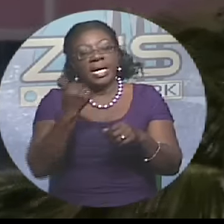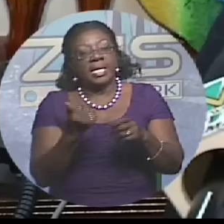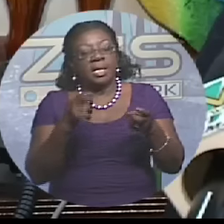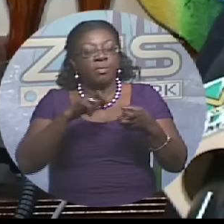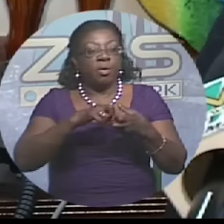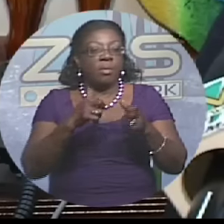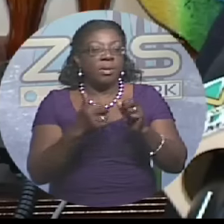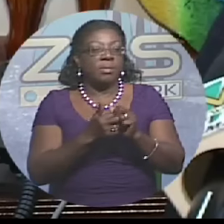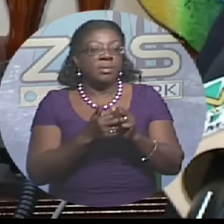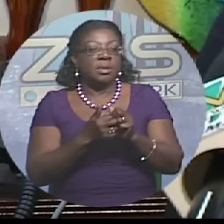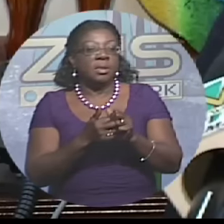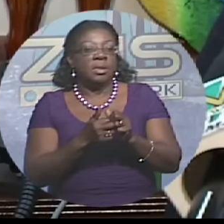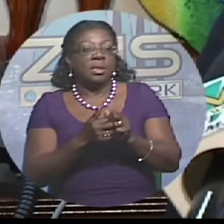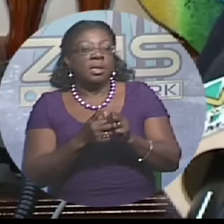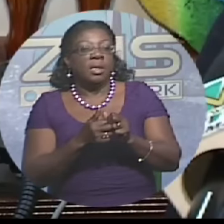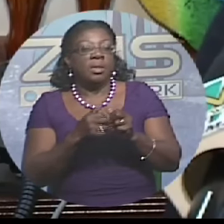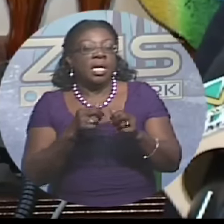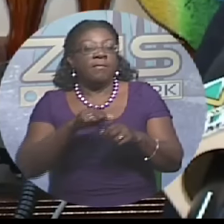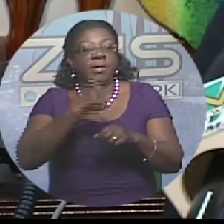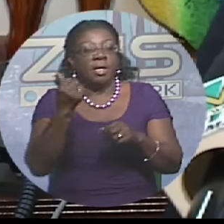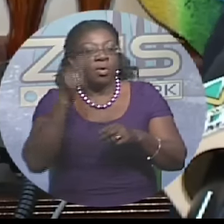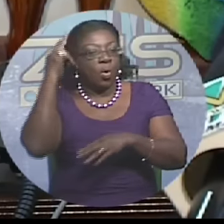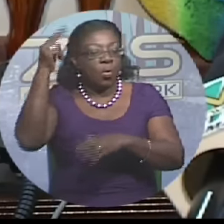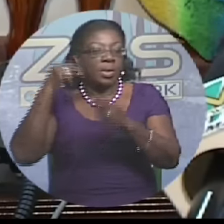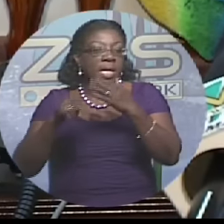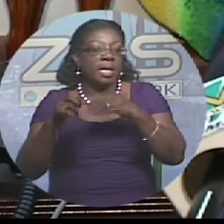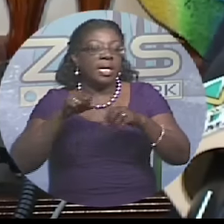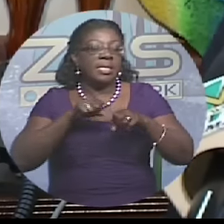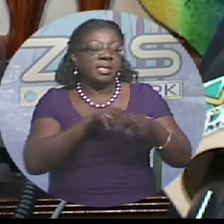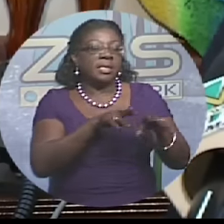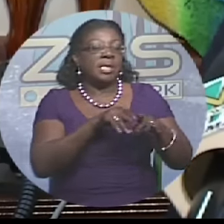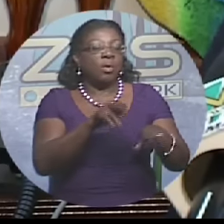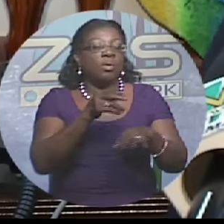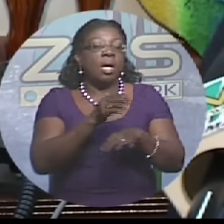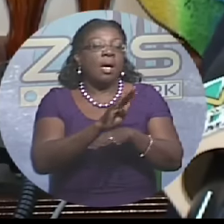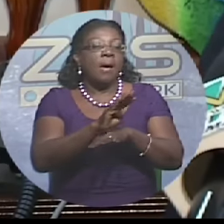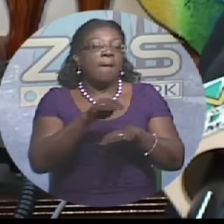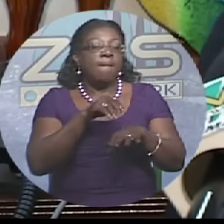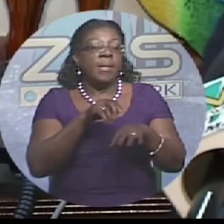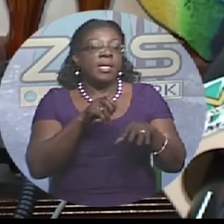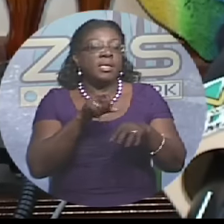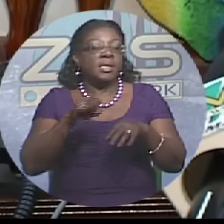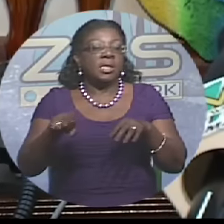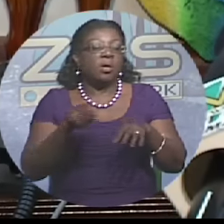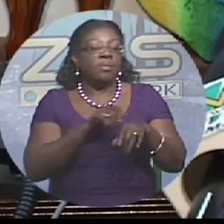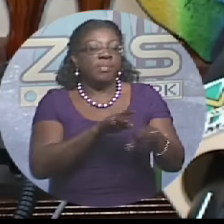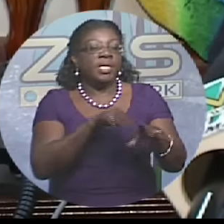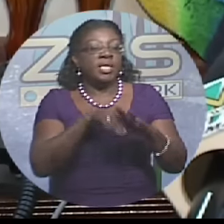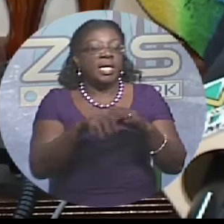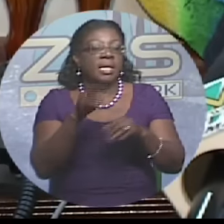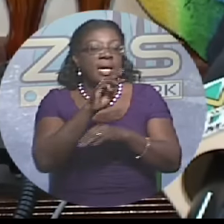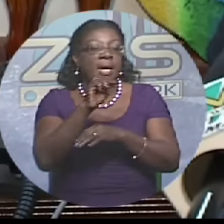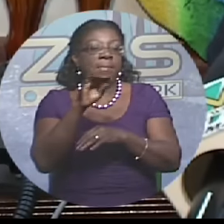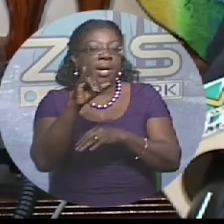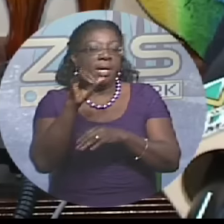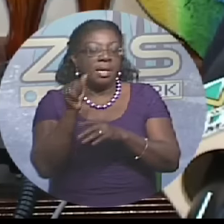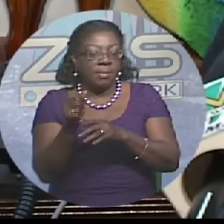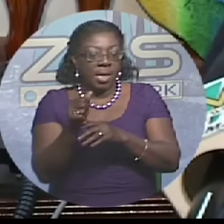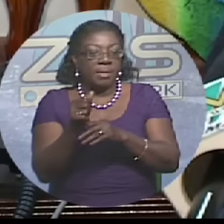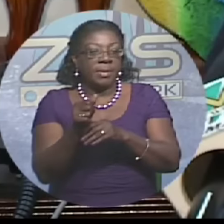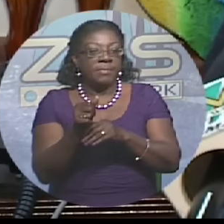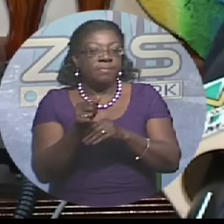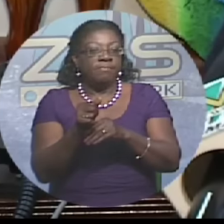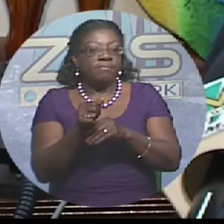3 hotels open in South Beach, Miami, and we're building 6 more in Miami proper. So we're able to move around a lot of our customers that wanted to